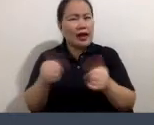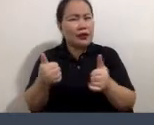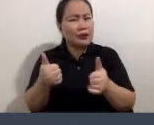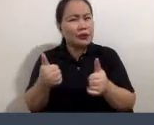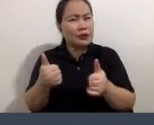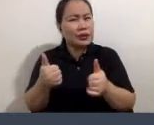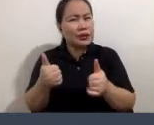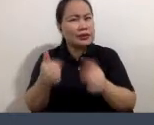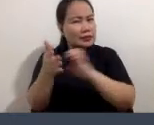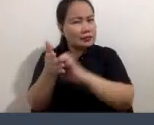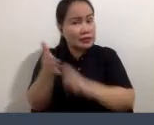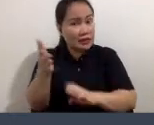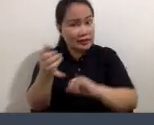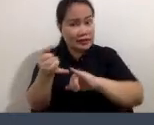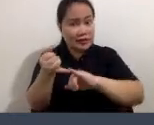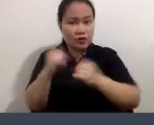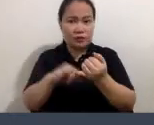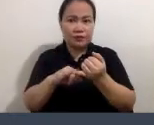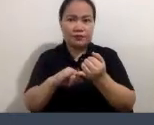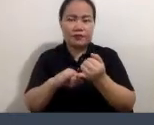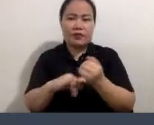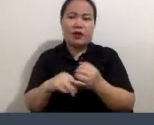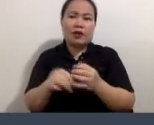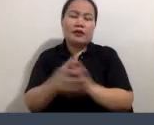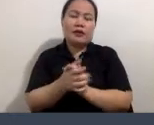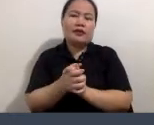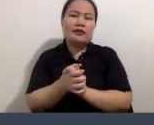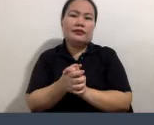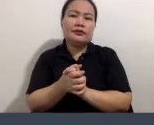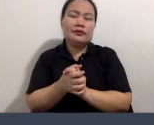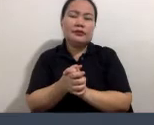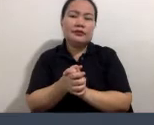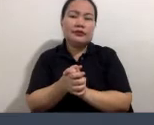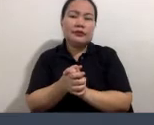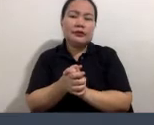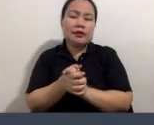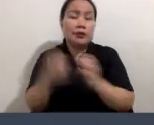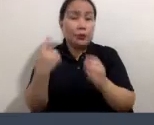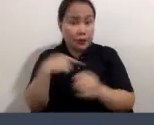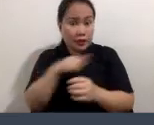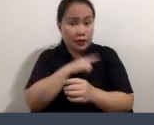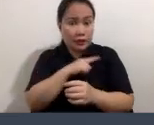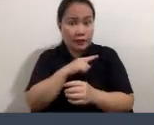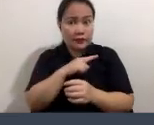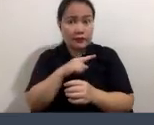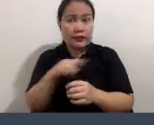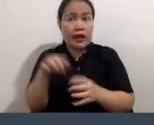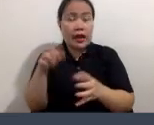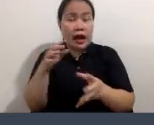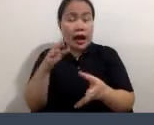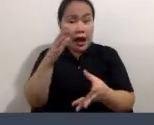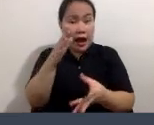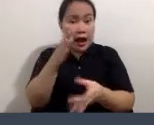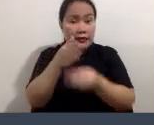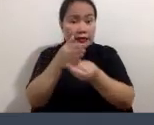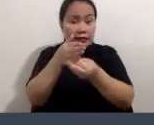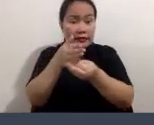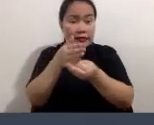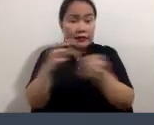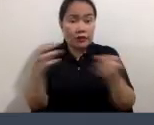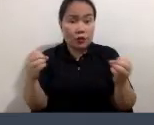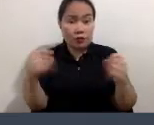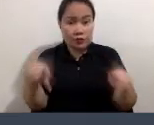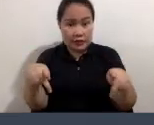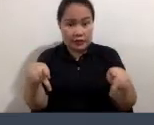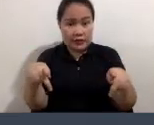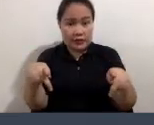Now, how do we subtract integers? Okay, so we are actually adding the opposites. Kaya nga sabi